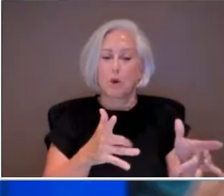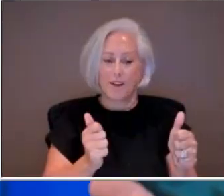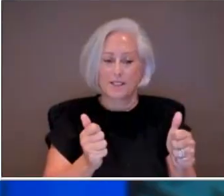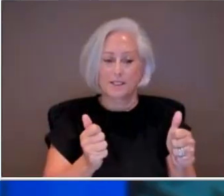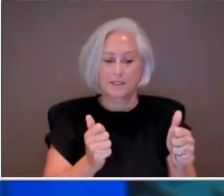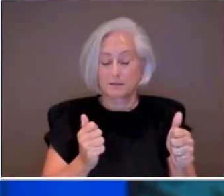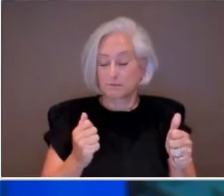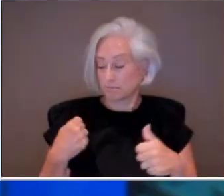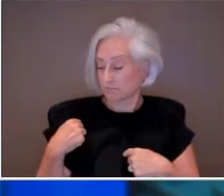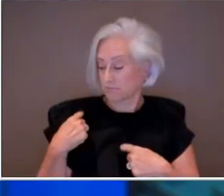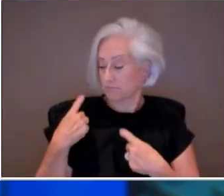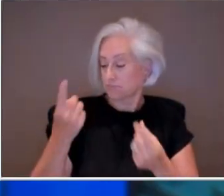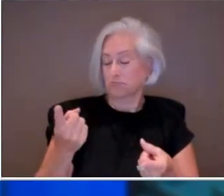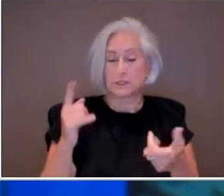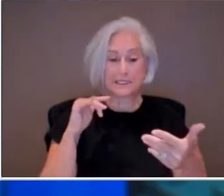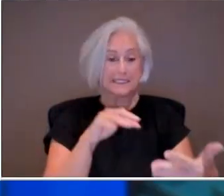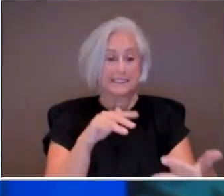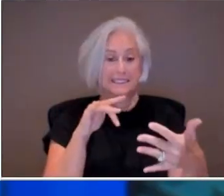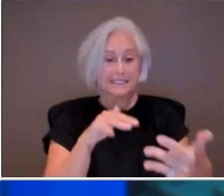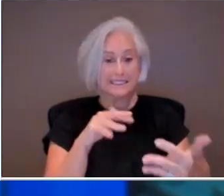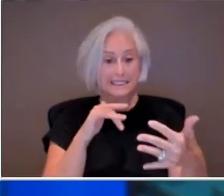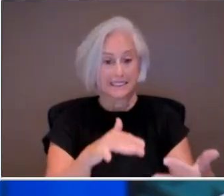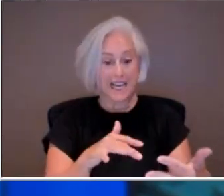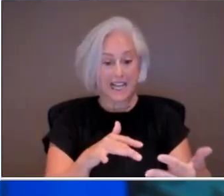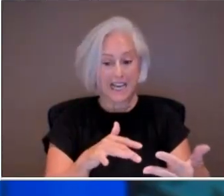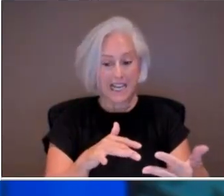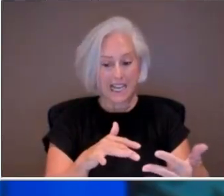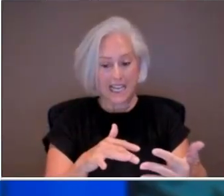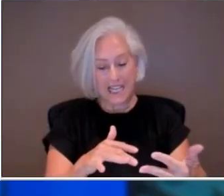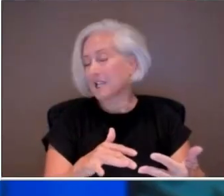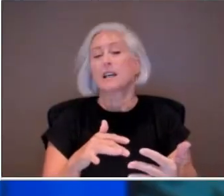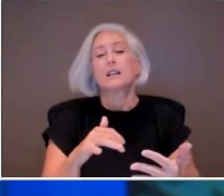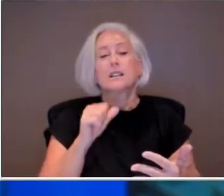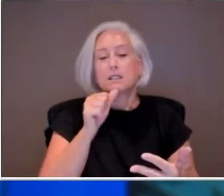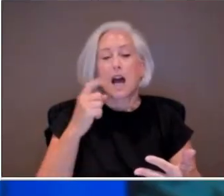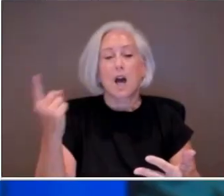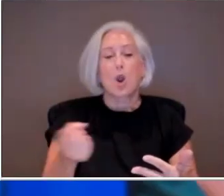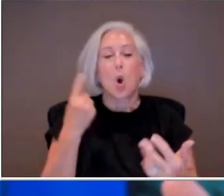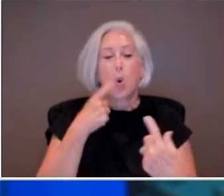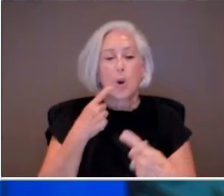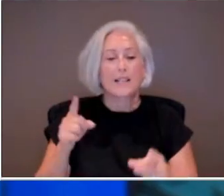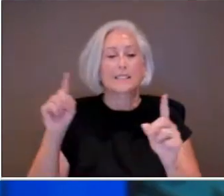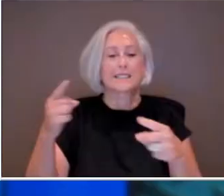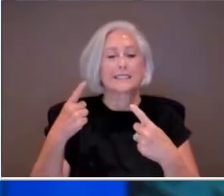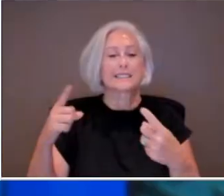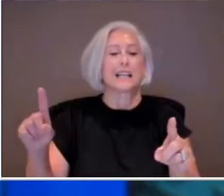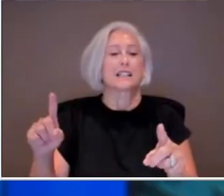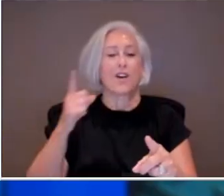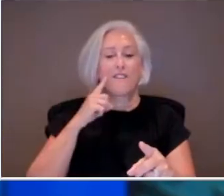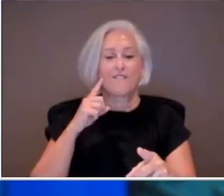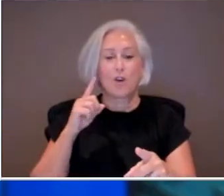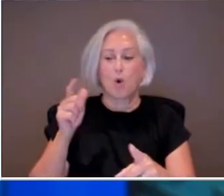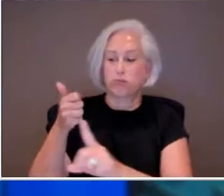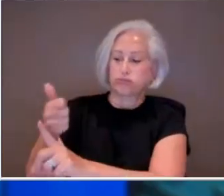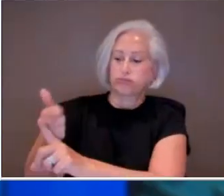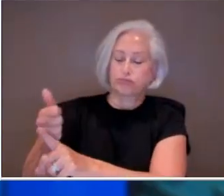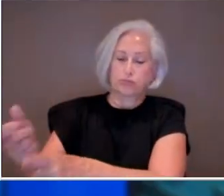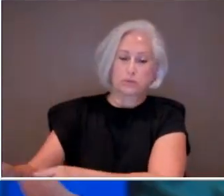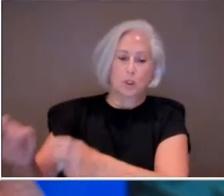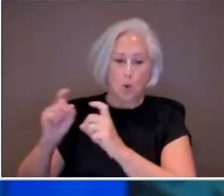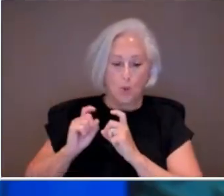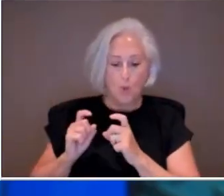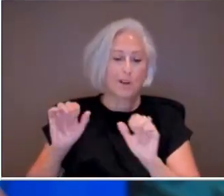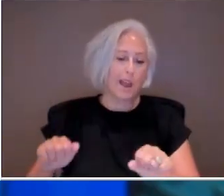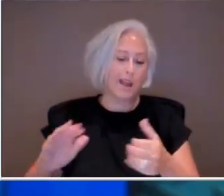we had unsuccessful results of long-term of donor cells because there's a high risk for infection and complications.